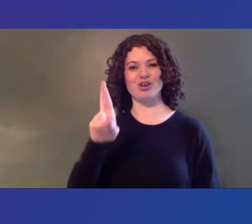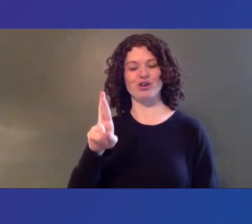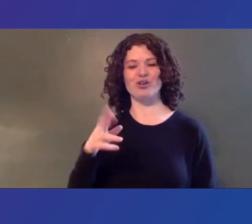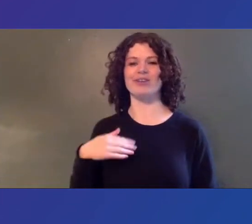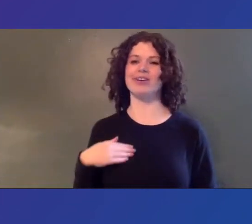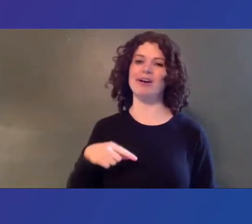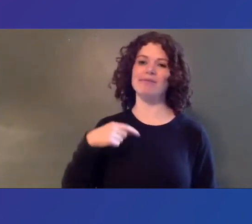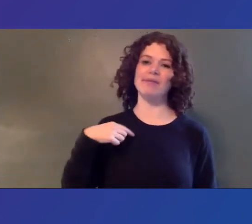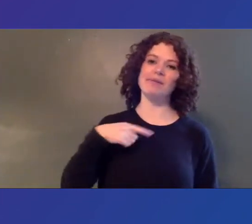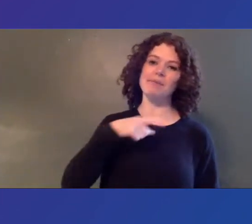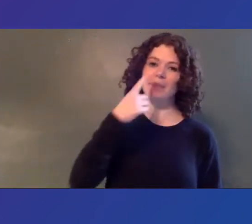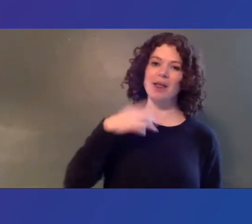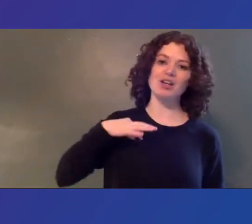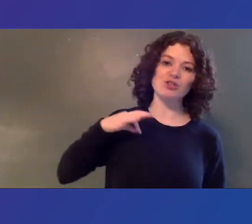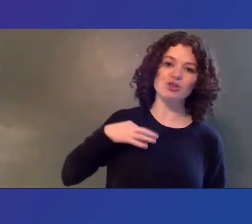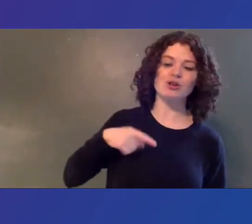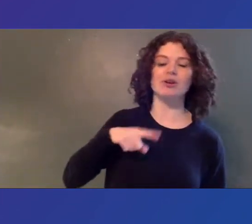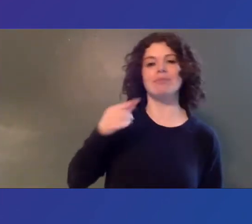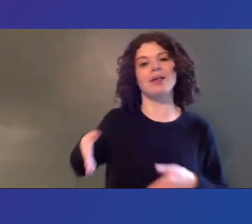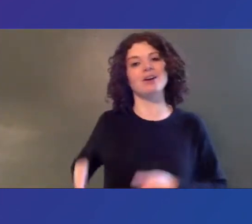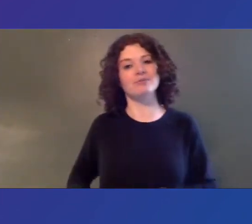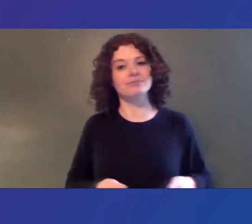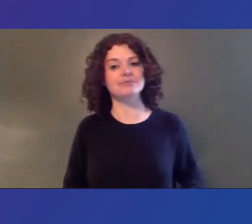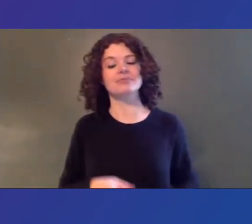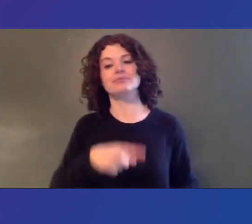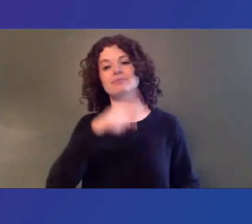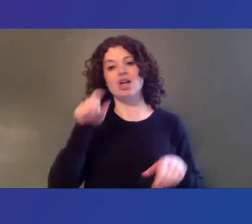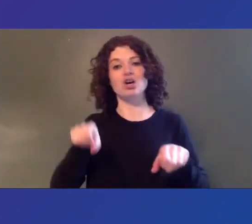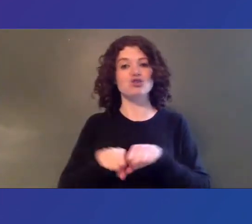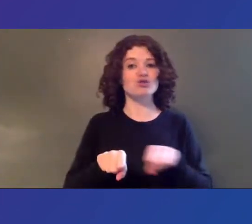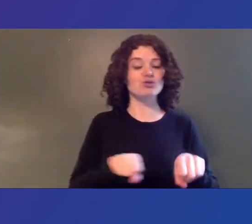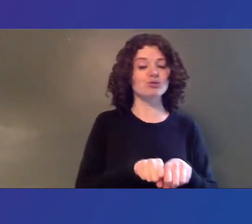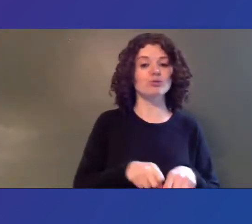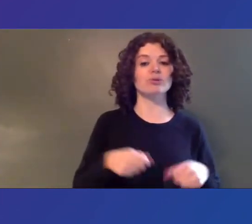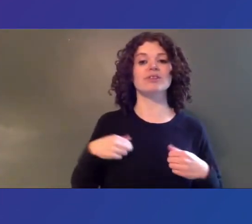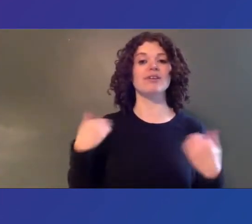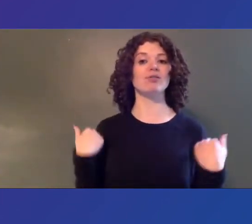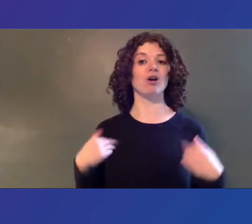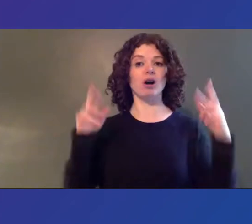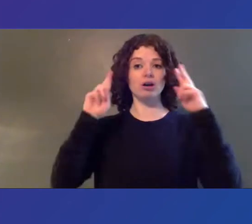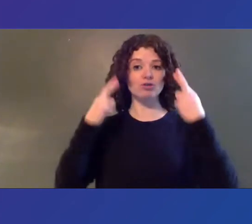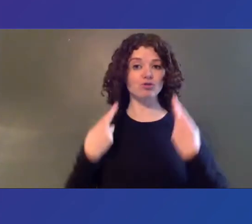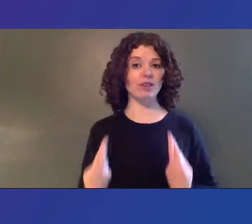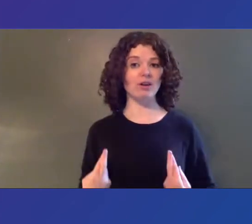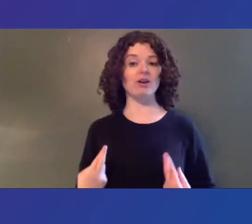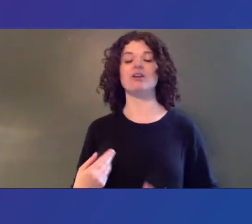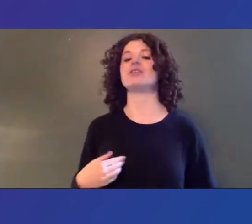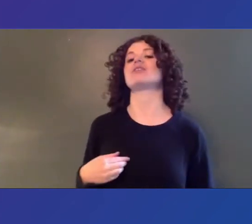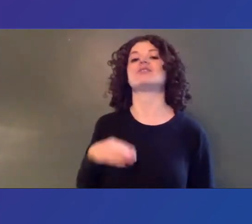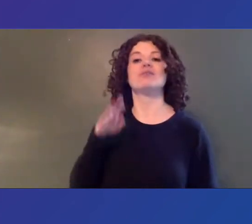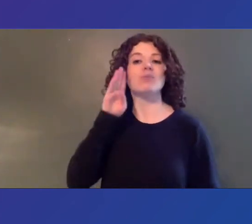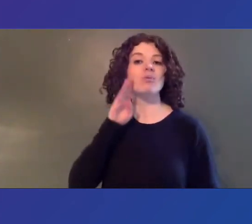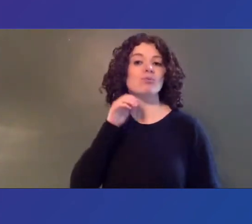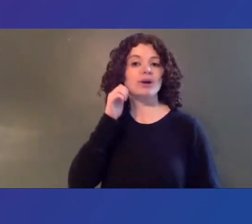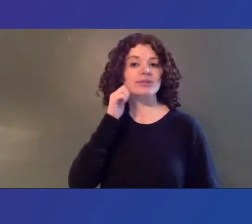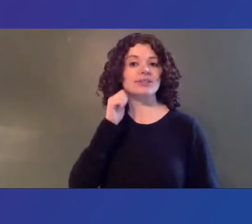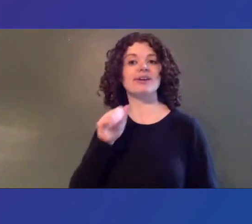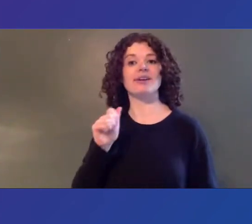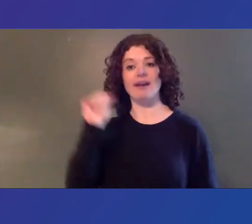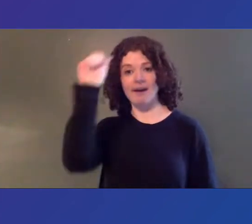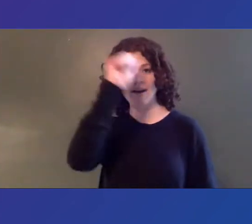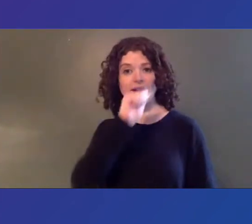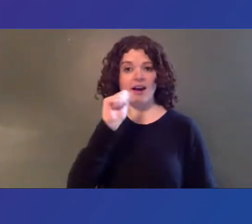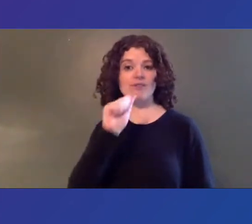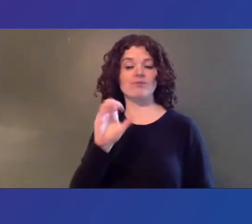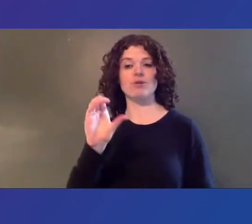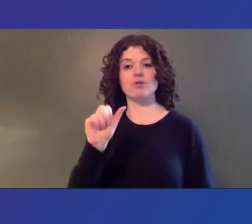shoes. I have long brown dreadlocks. I'm a brown skin, Afro-Caribbean woman,